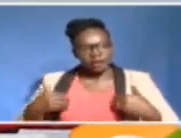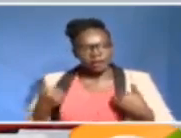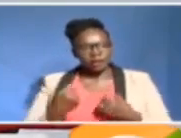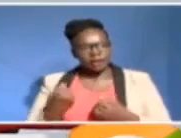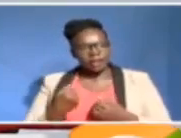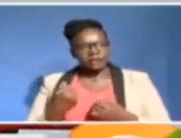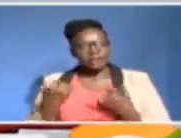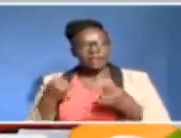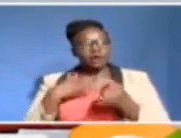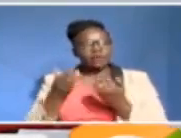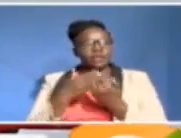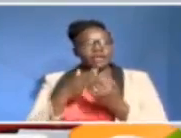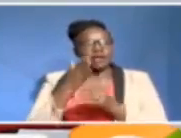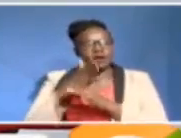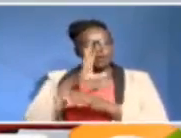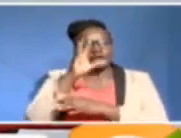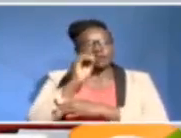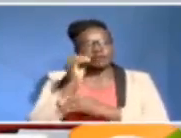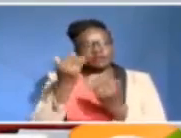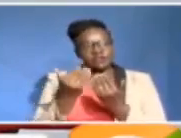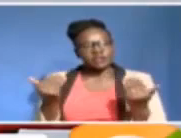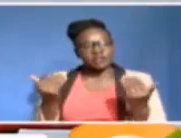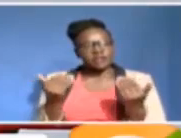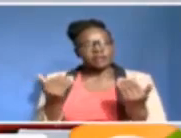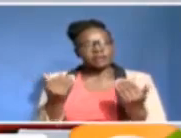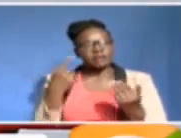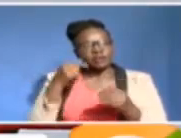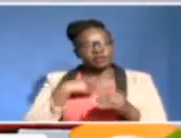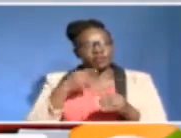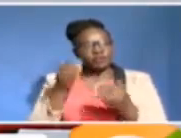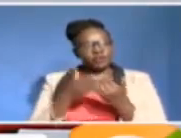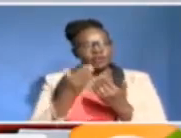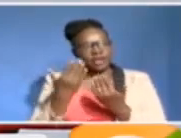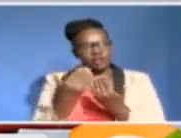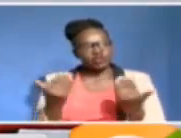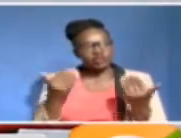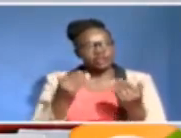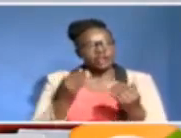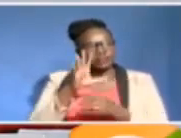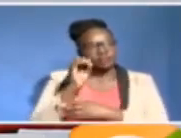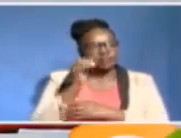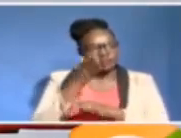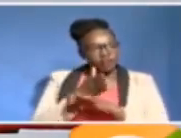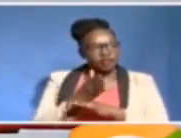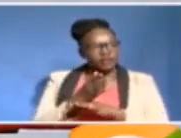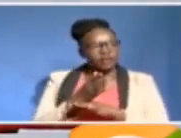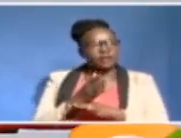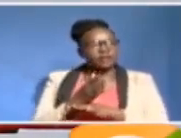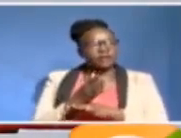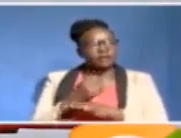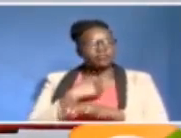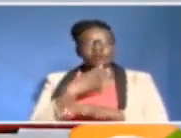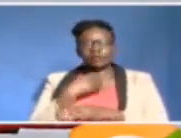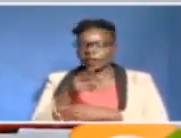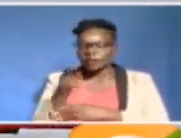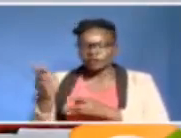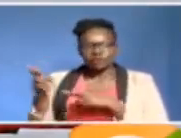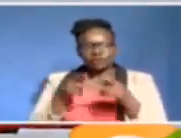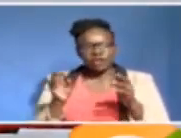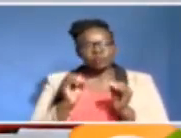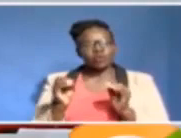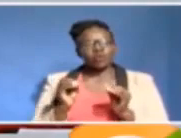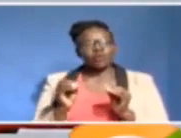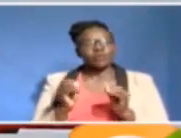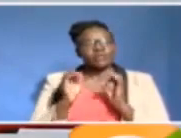over 50 kids. And for me to be able to take care of those 50 kids is because of what I went through when I was a kid. I don't want them to be raped. So if any